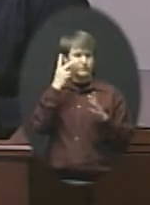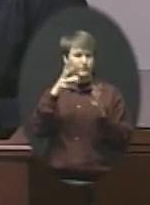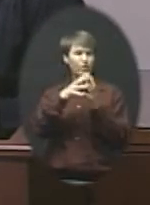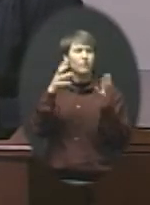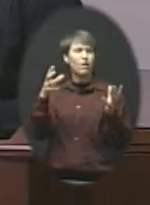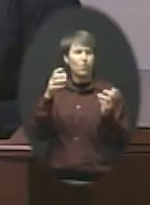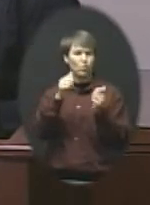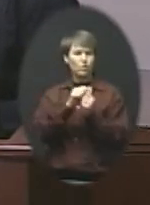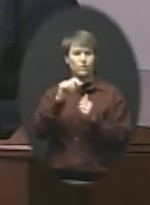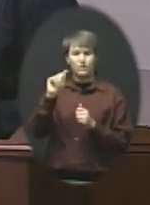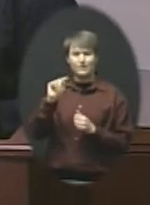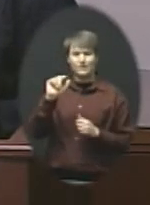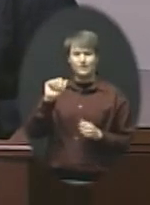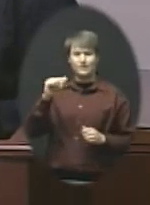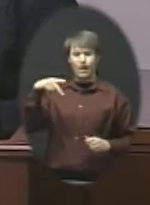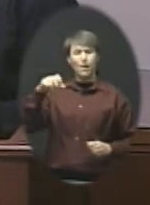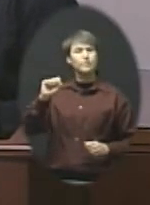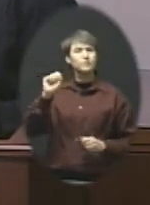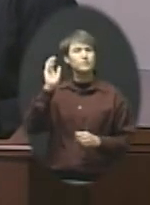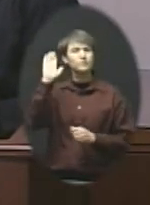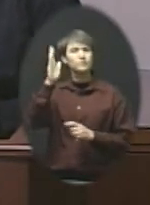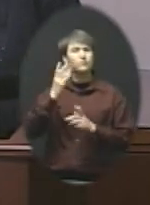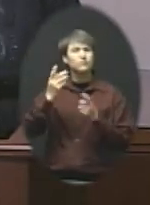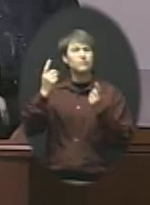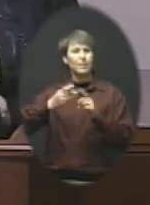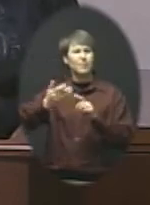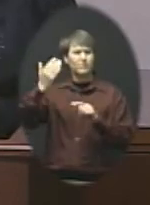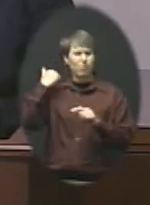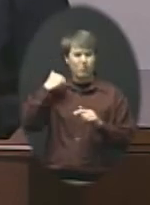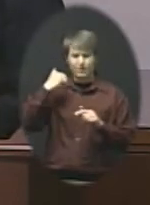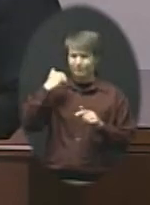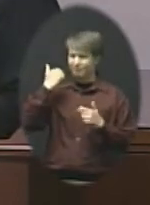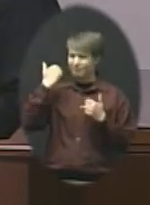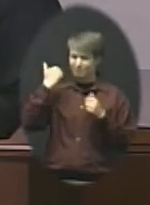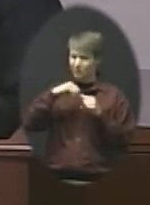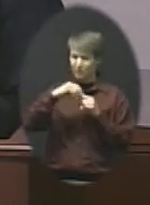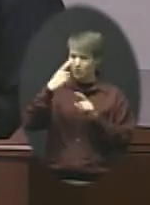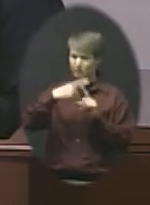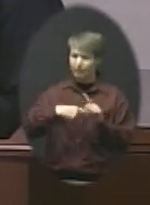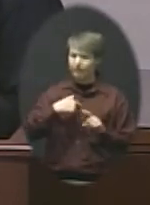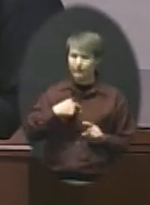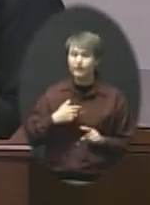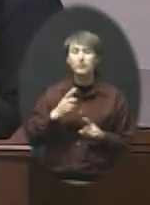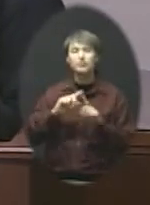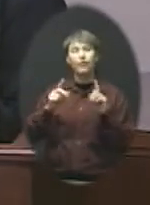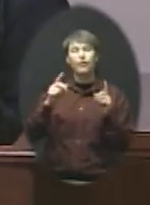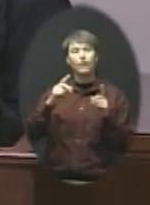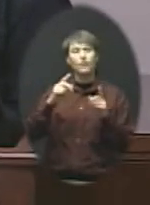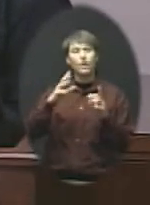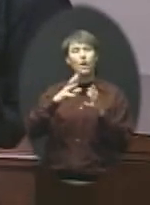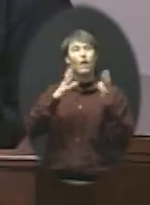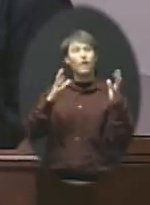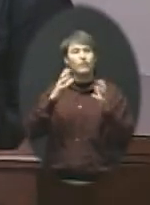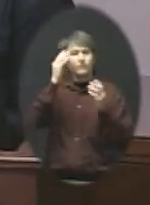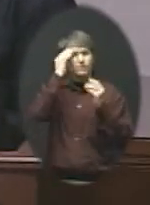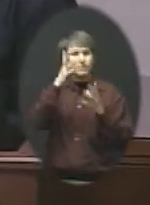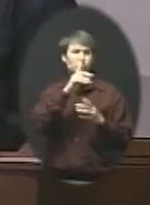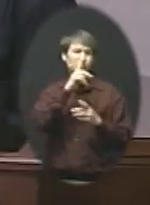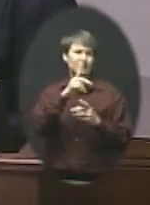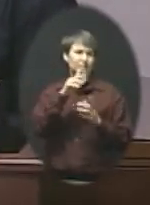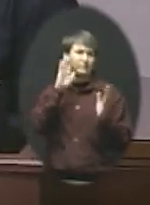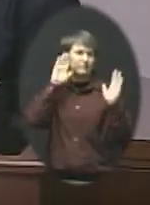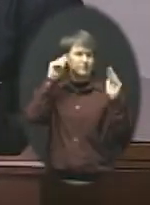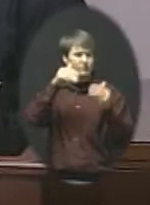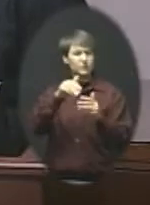with the TAPS presentation that was made earlier in the year. I can't remember what month that was, but because a lot of this is really around